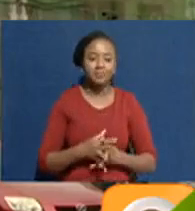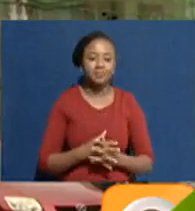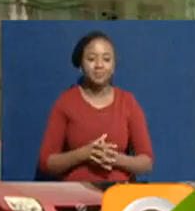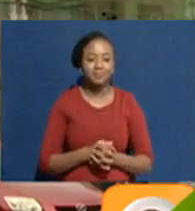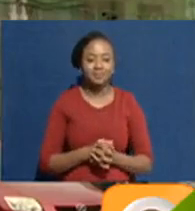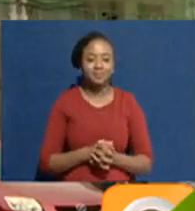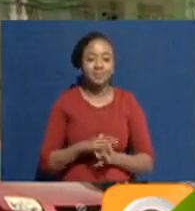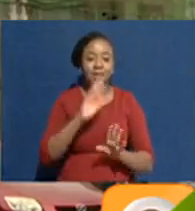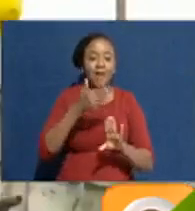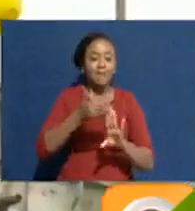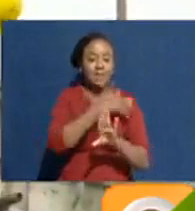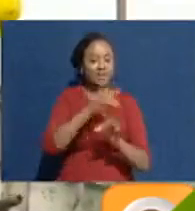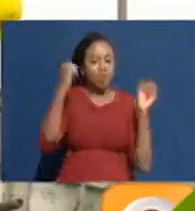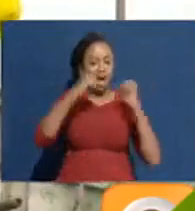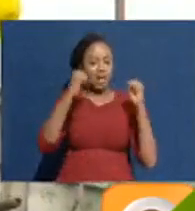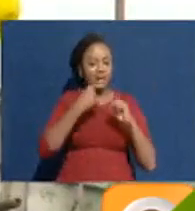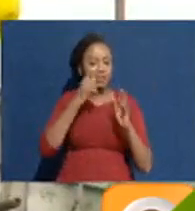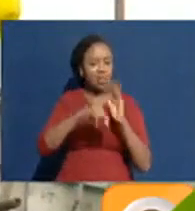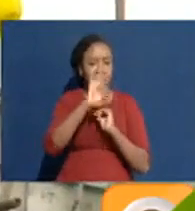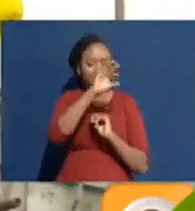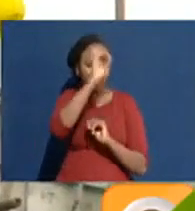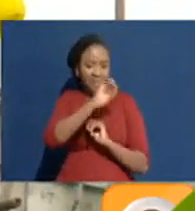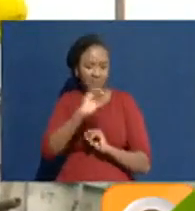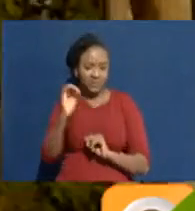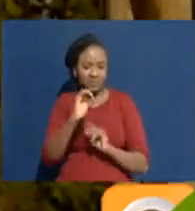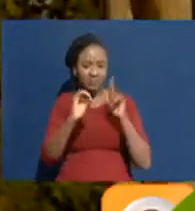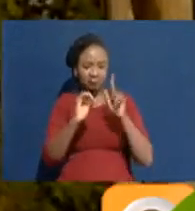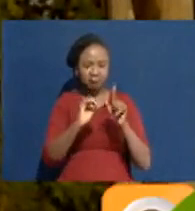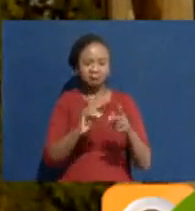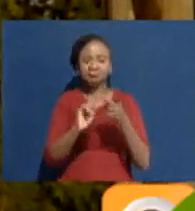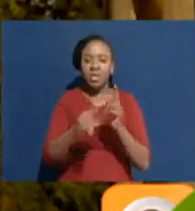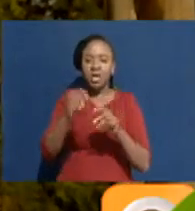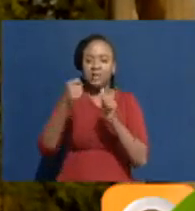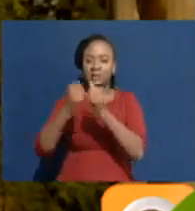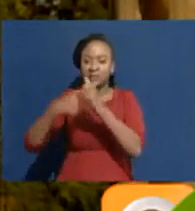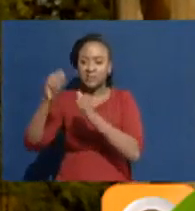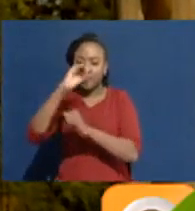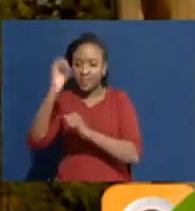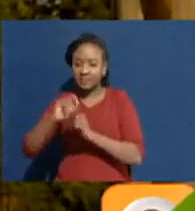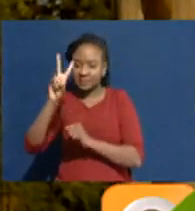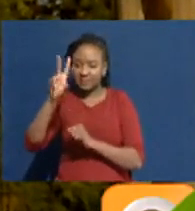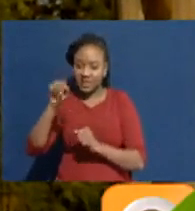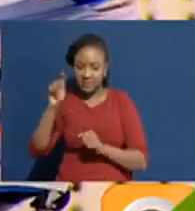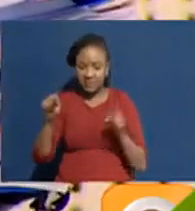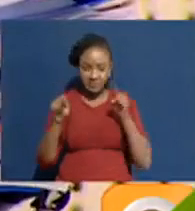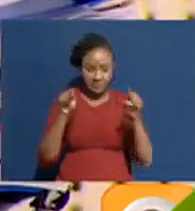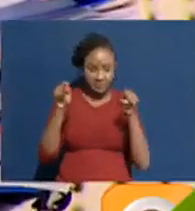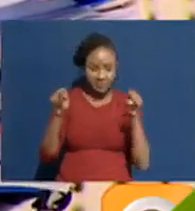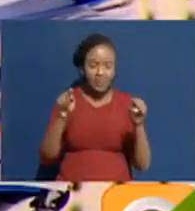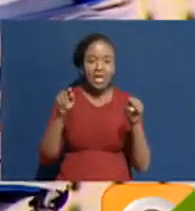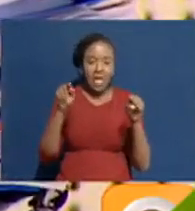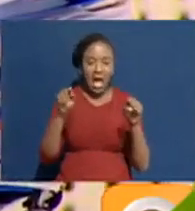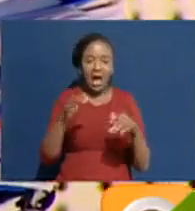The initial 3% proposed housing levy and 16% VAT on petroleum products were